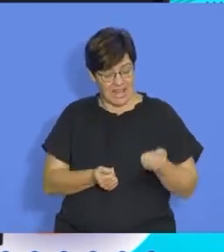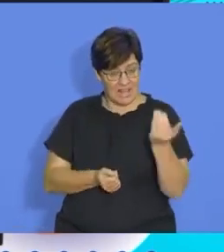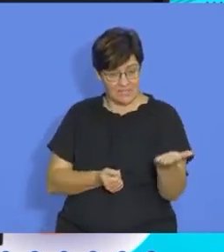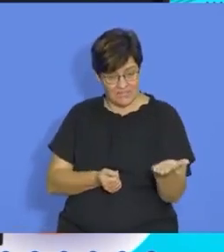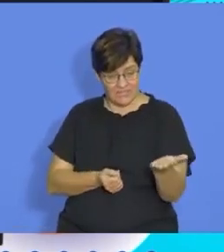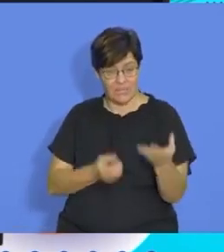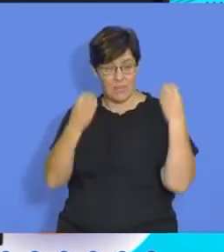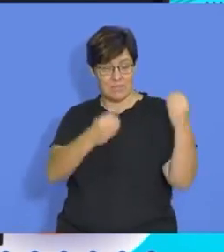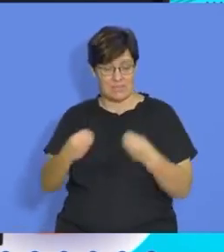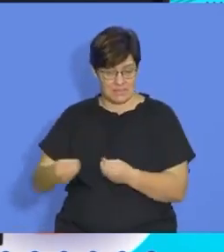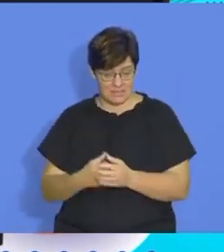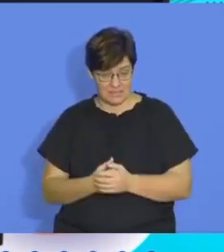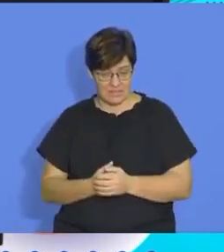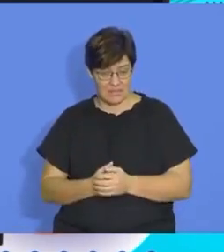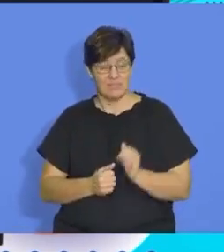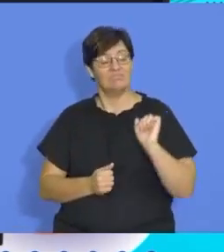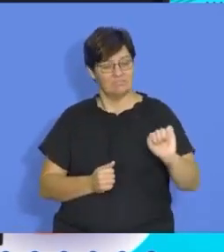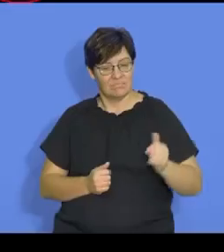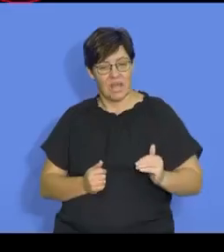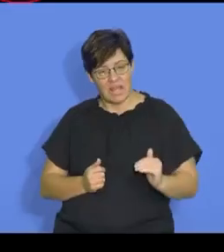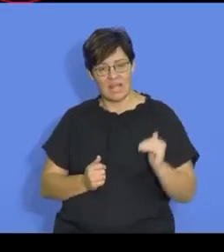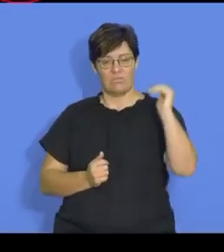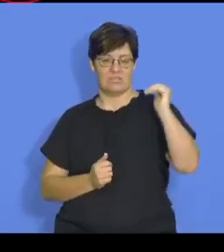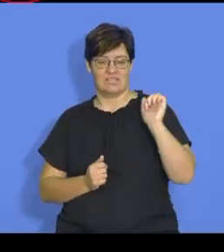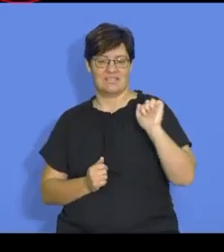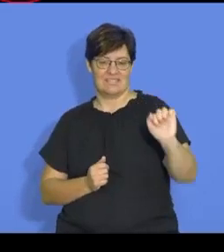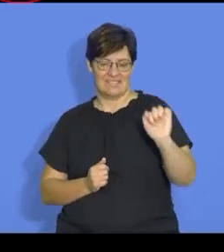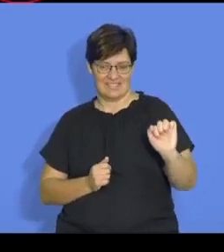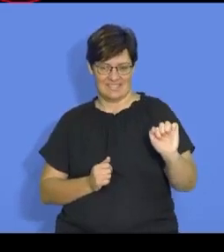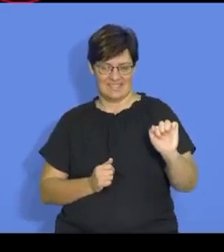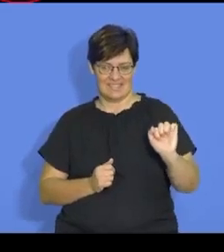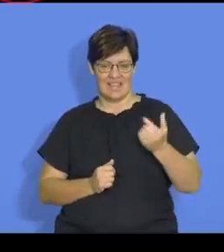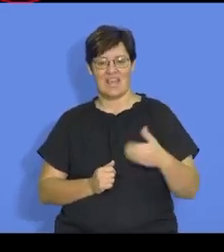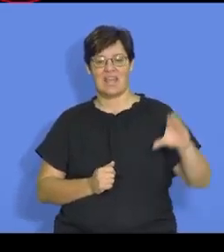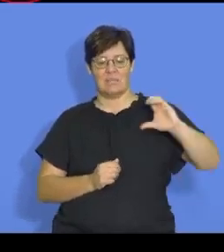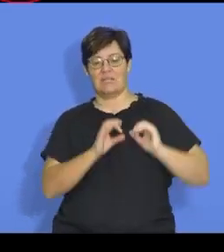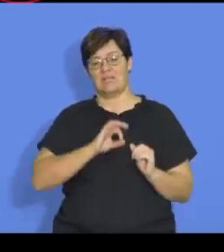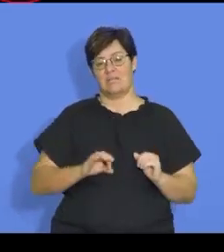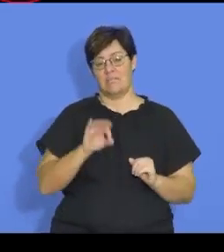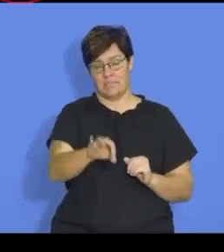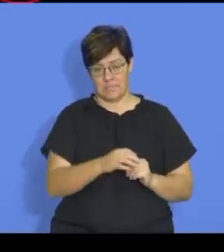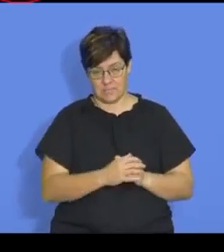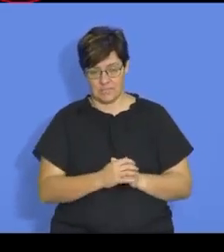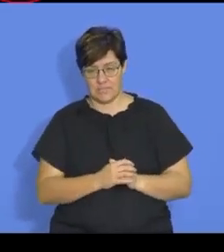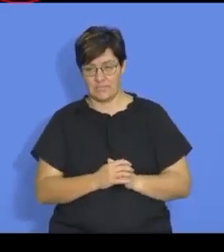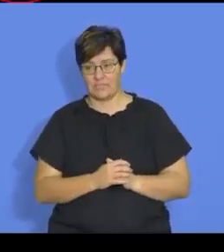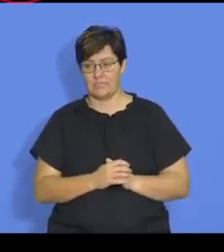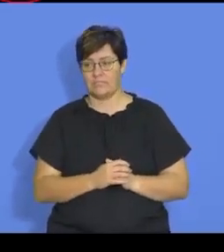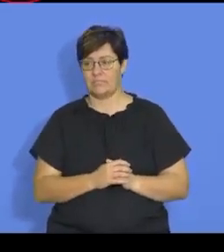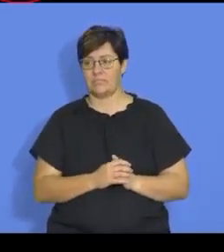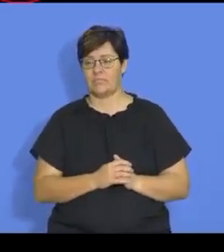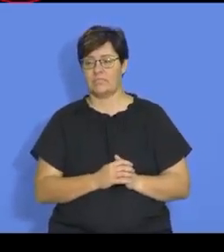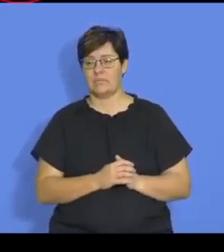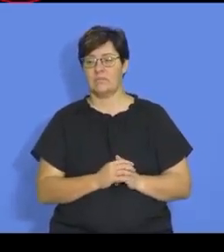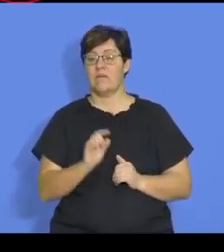asset to the business, obviously he is increasing his capital contribution. Okay, so let's